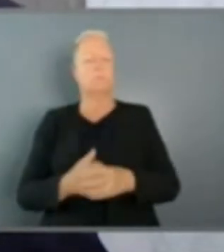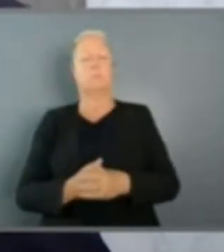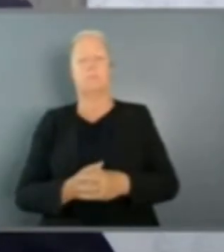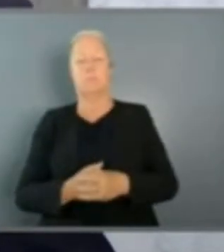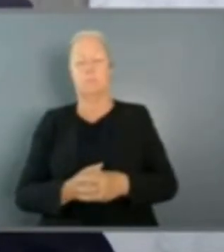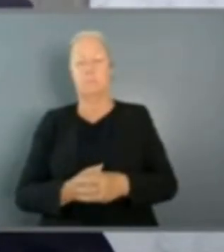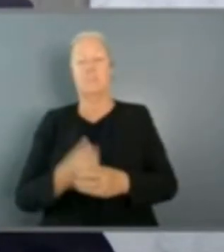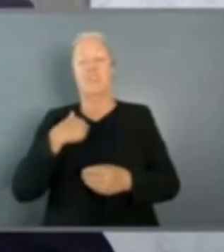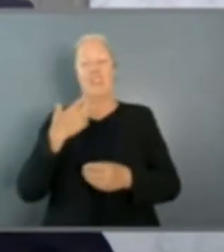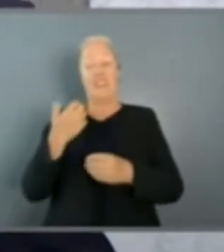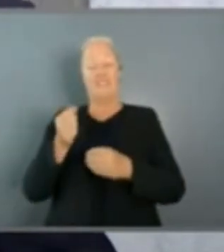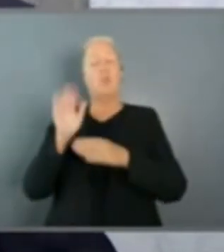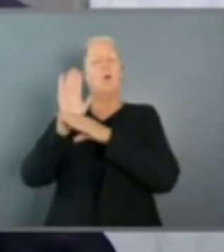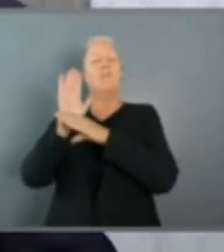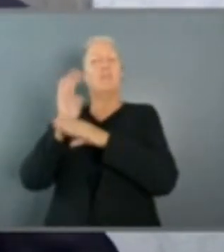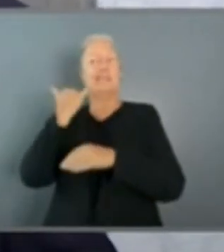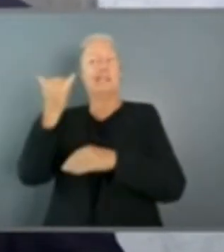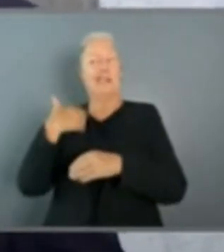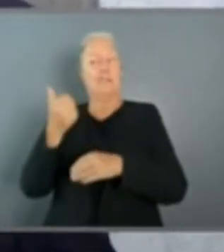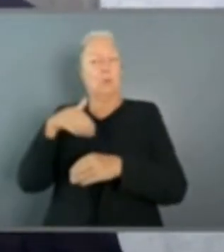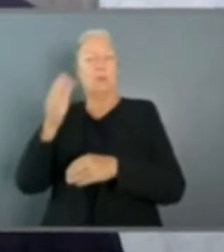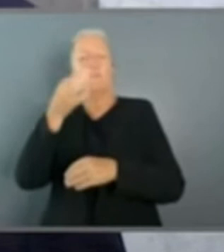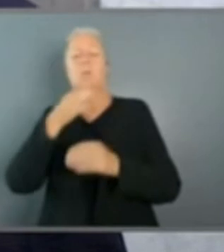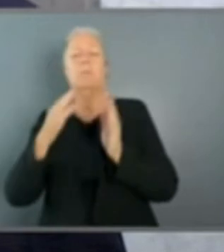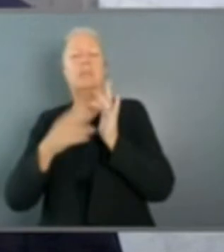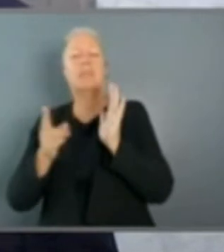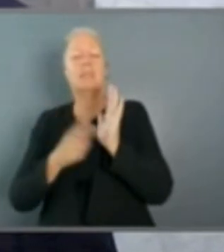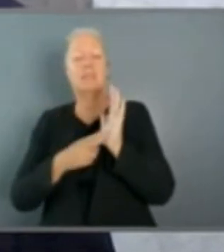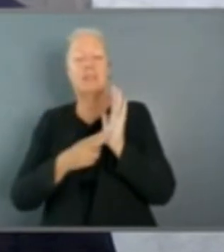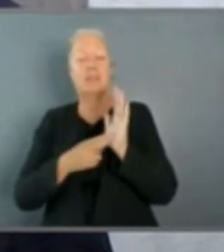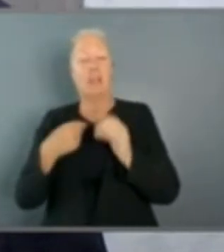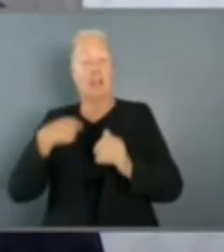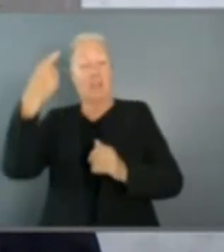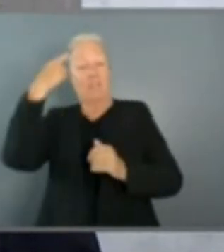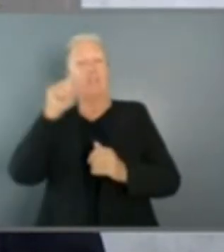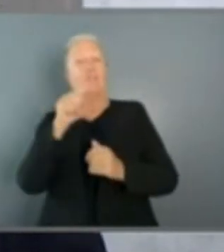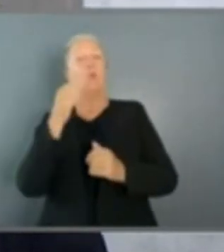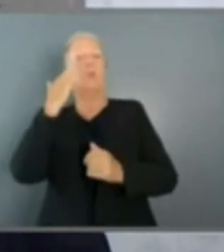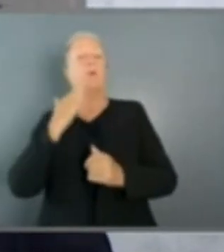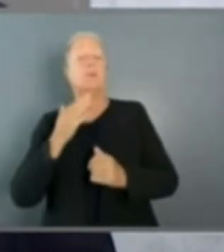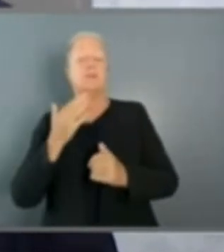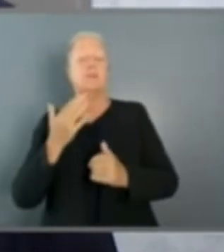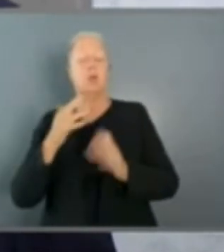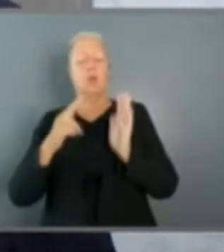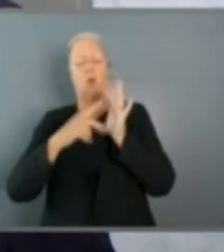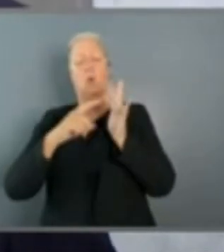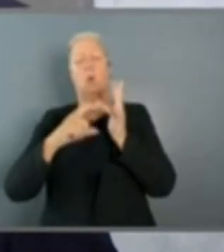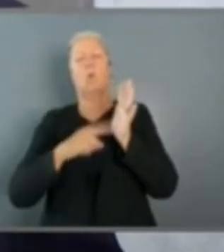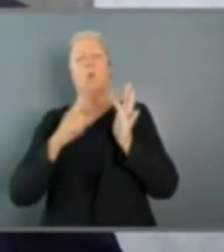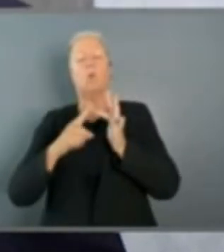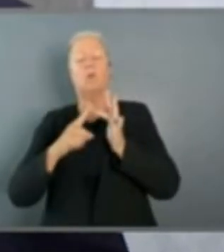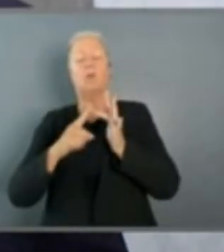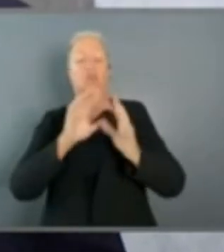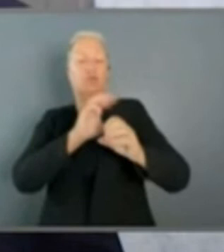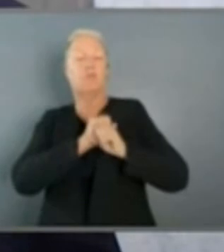international call that I have to attend to, I think she's an incredibly brave woman. I think she's incredibly brave. And